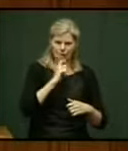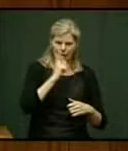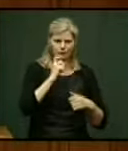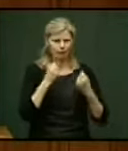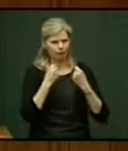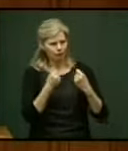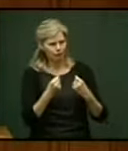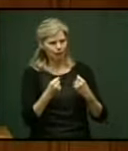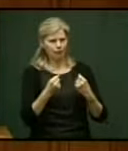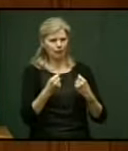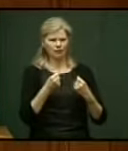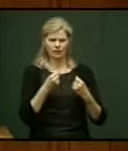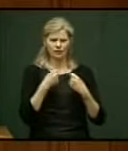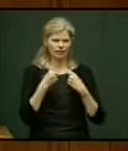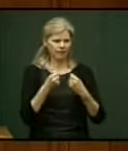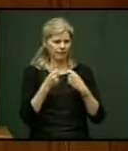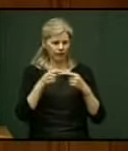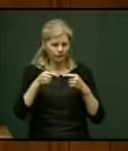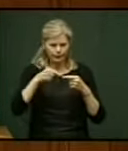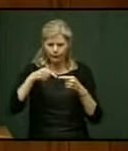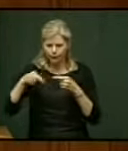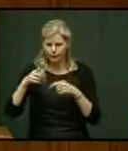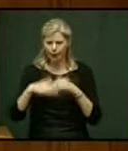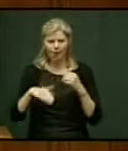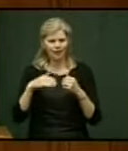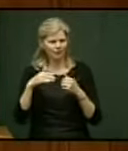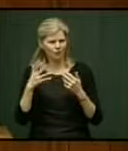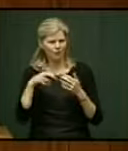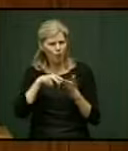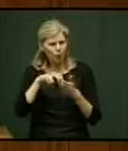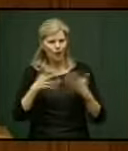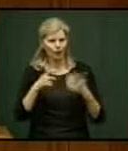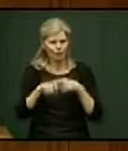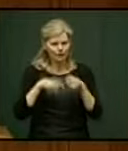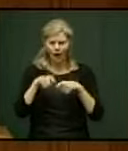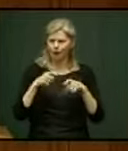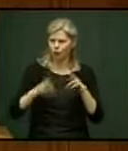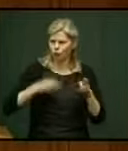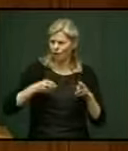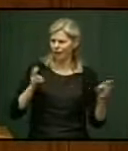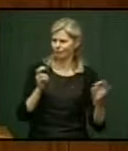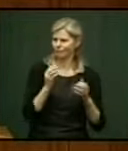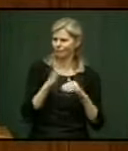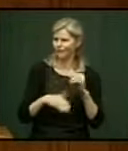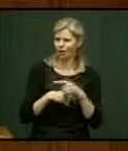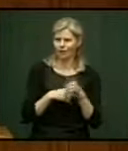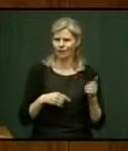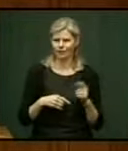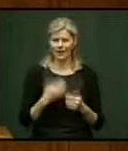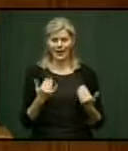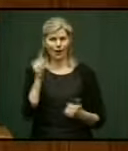rather than by walking or cycling or taking a bus or train. In fact, I have learned it is